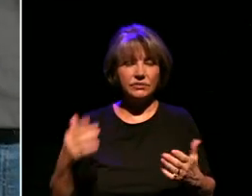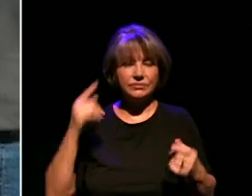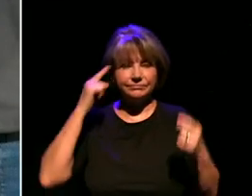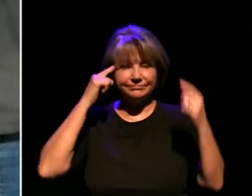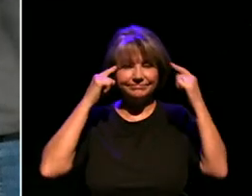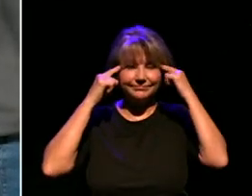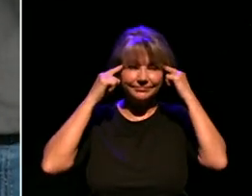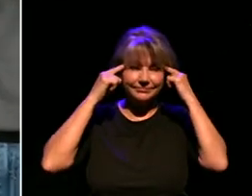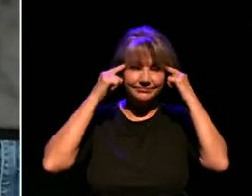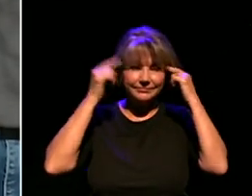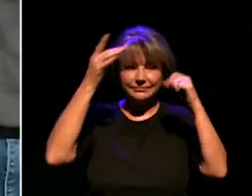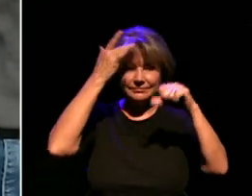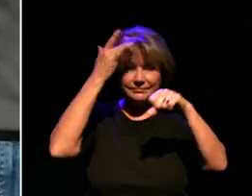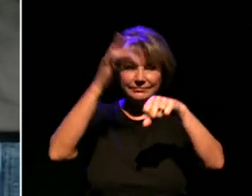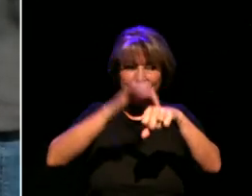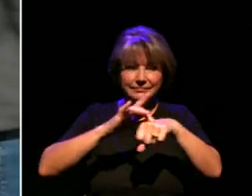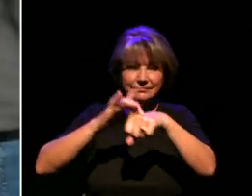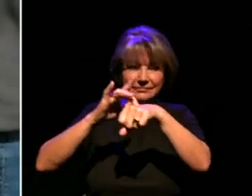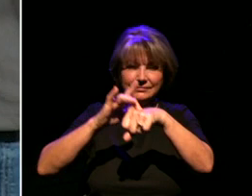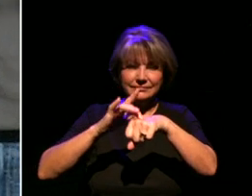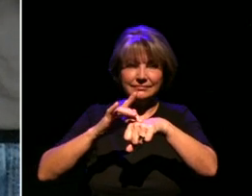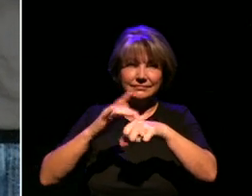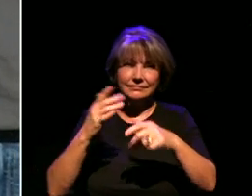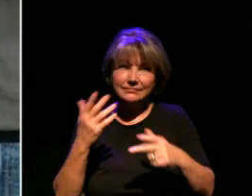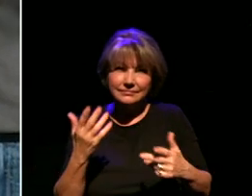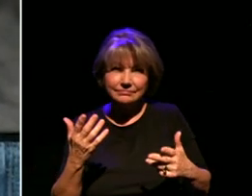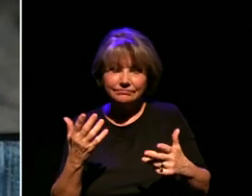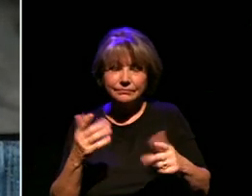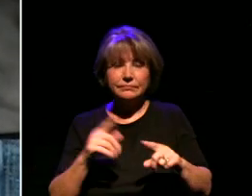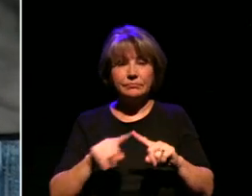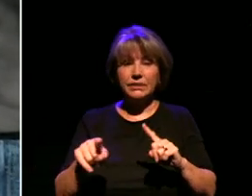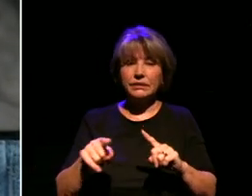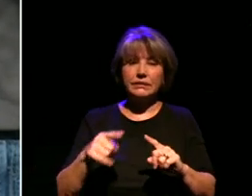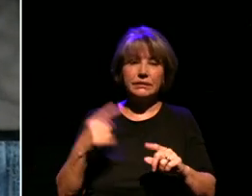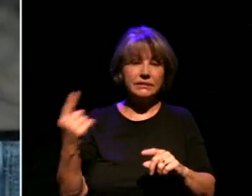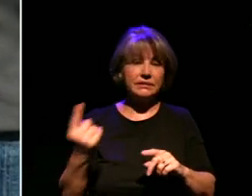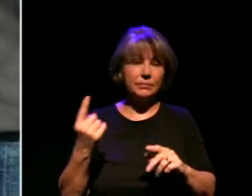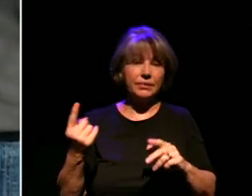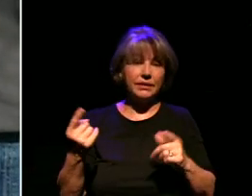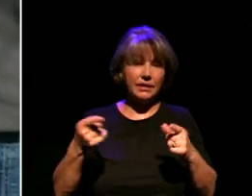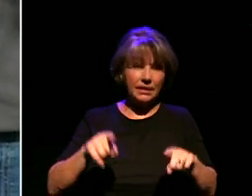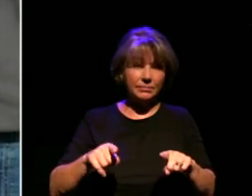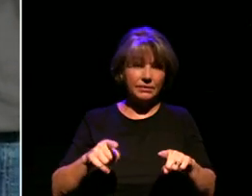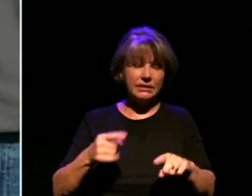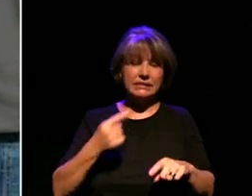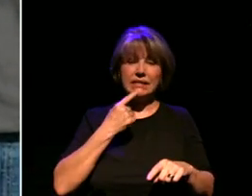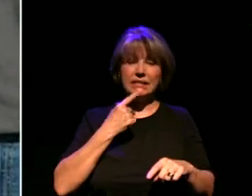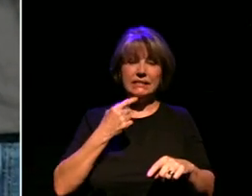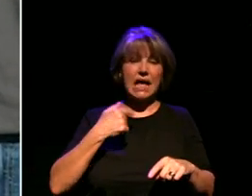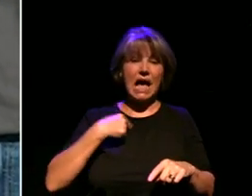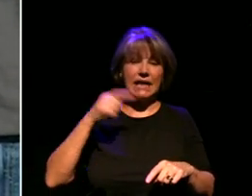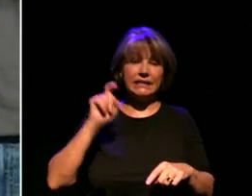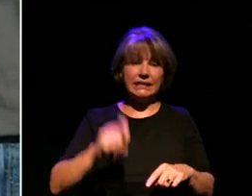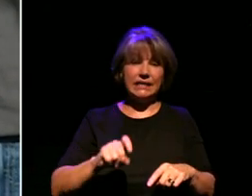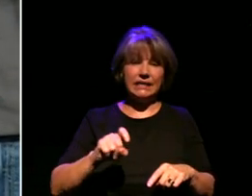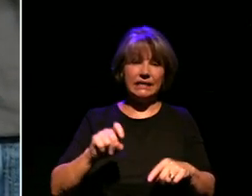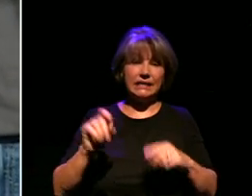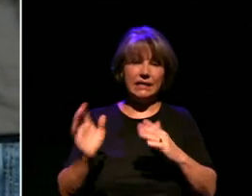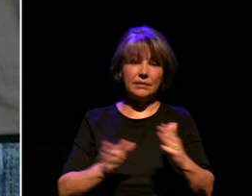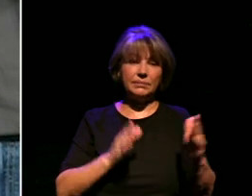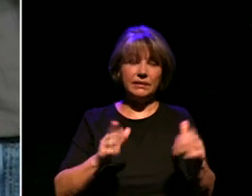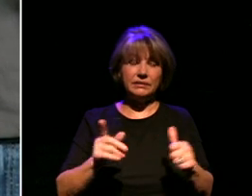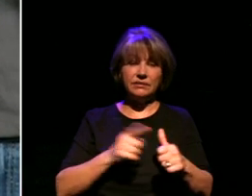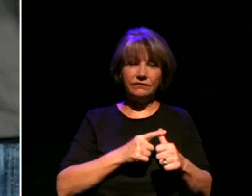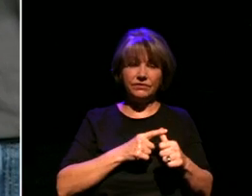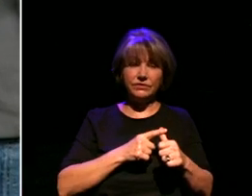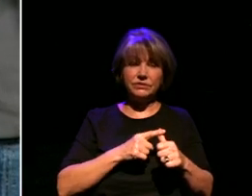and concerning, but did something go off saying, I need a plan? Well, first of all, I want to let you know that when